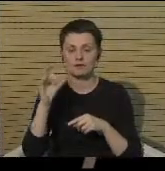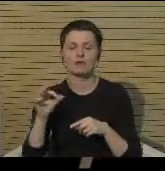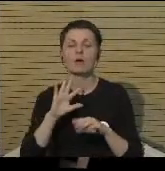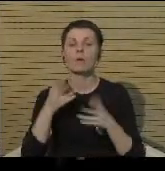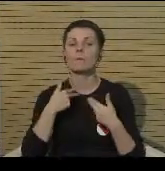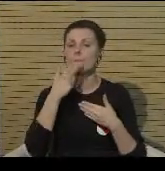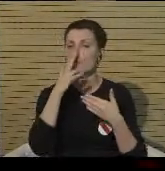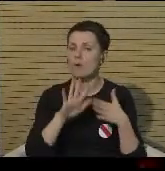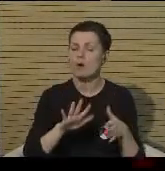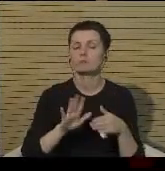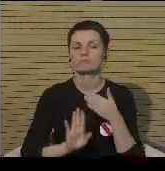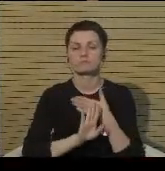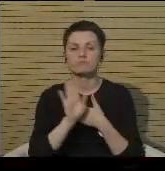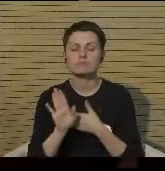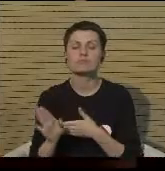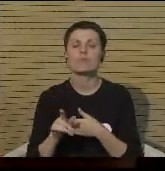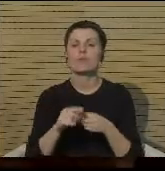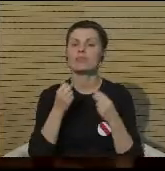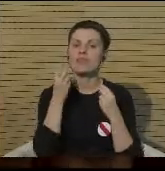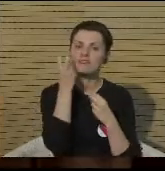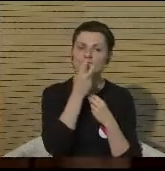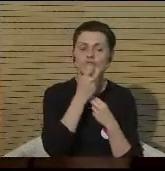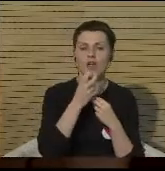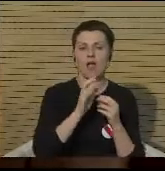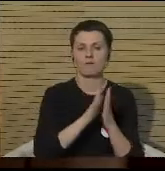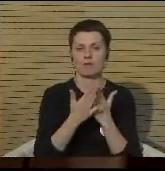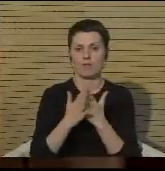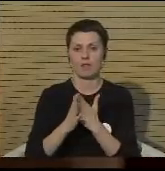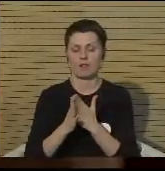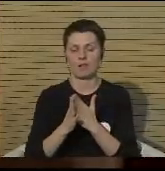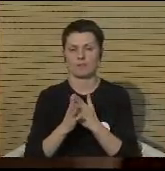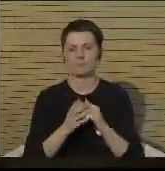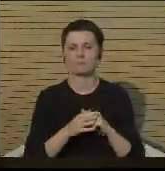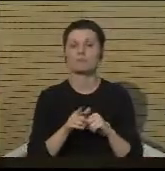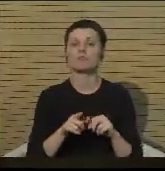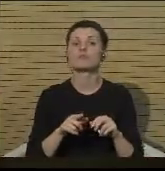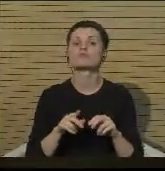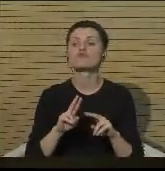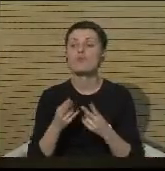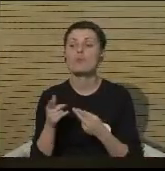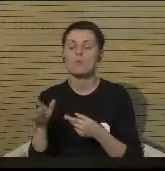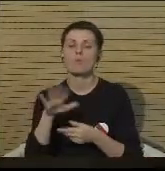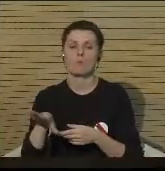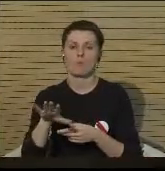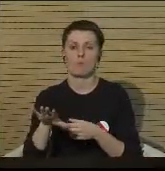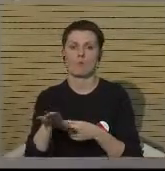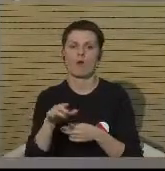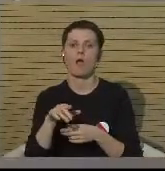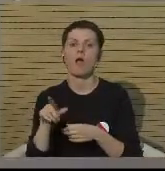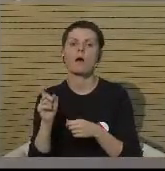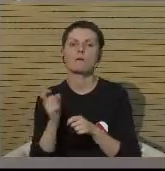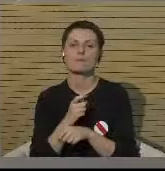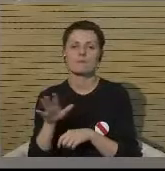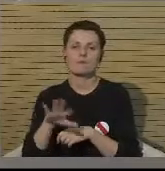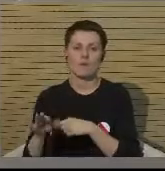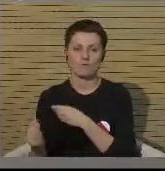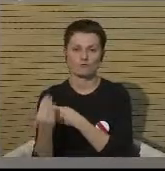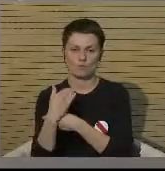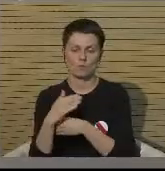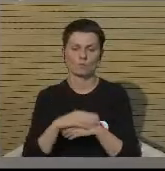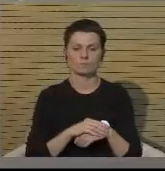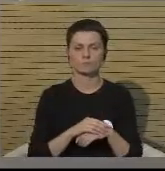Wschodni Express, Eastern Express, where we publish the most interesting literary positions from East European